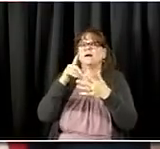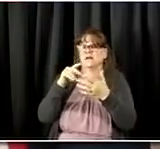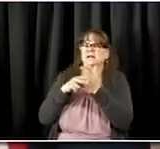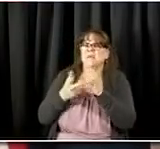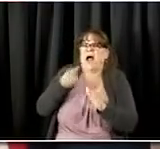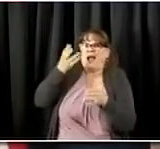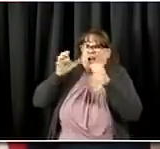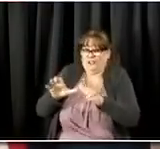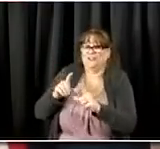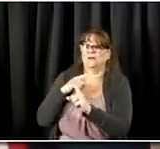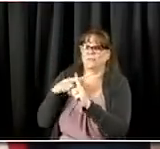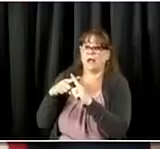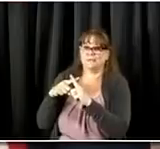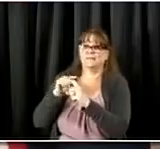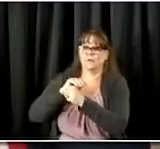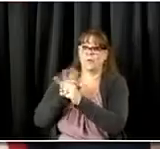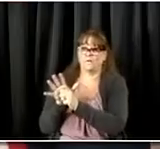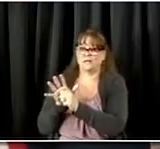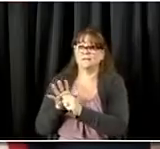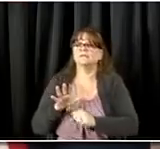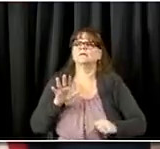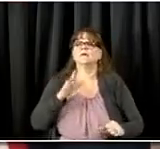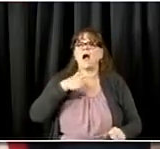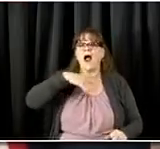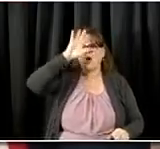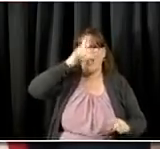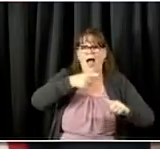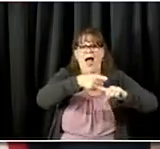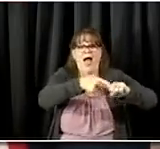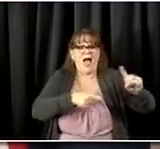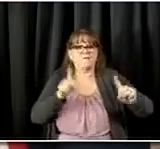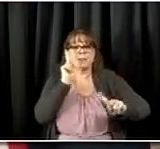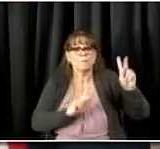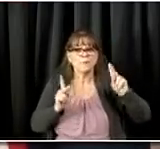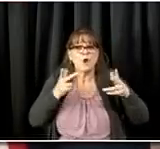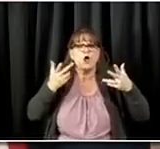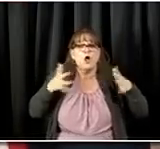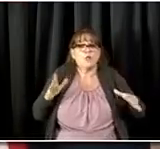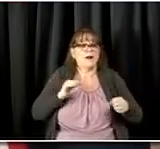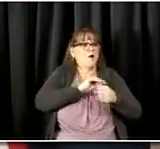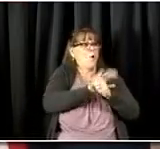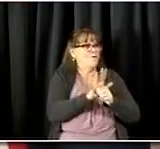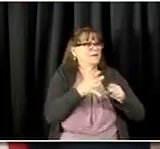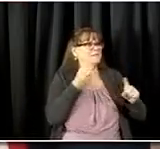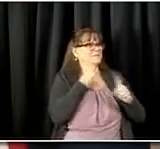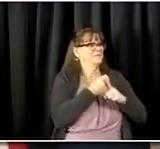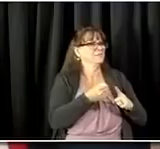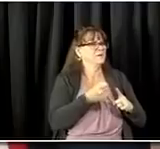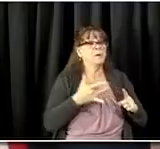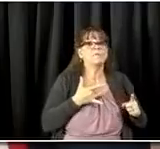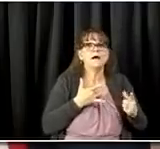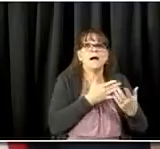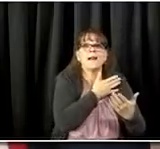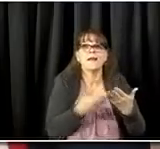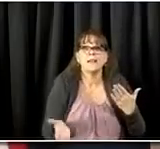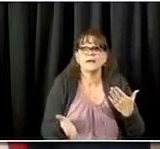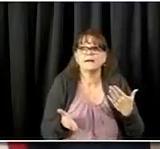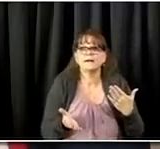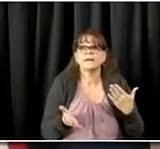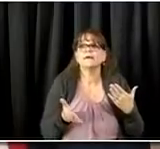people infected are not showing symptoms. And so it could be, a 17-year-old nephew who went on a date